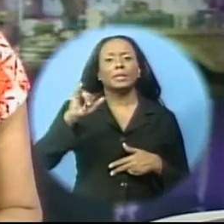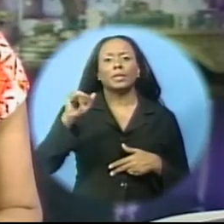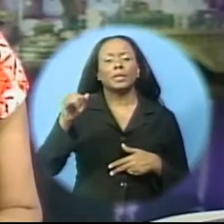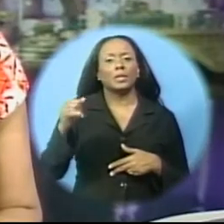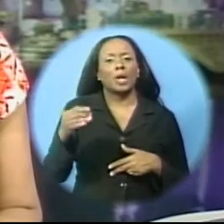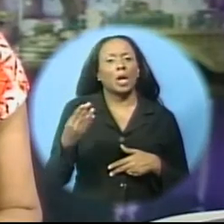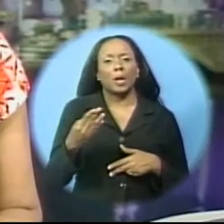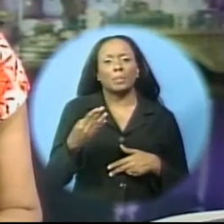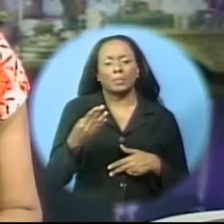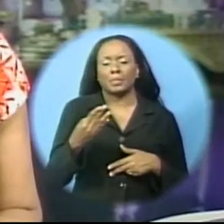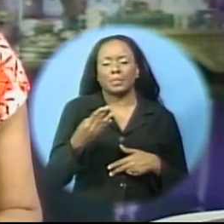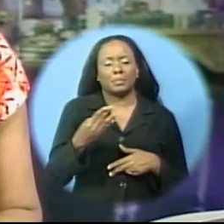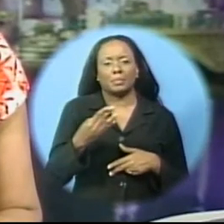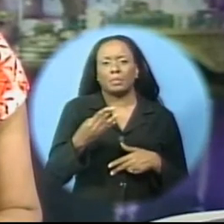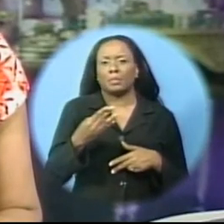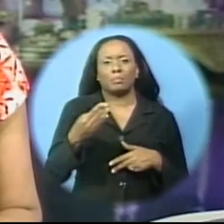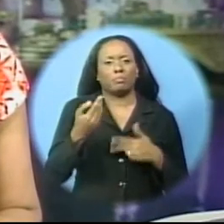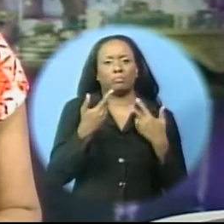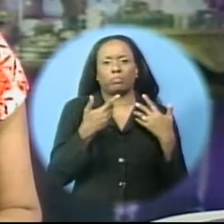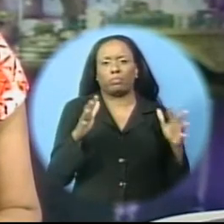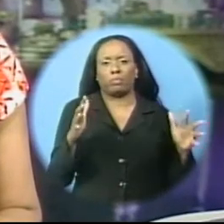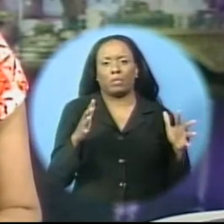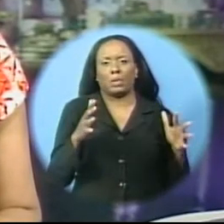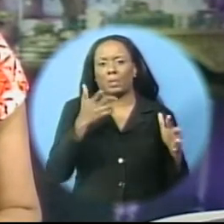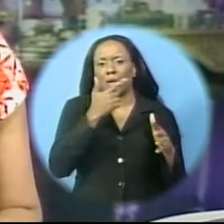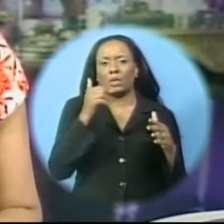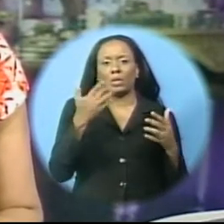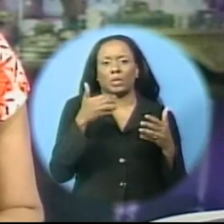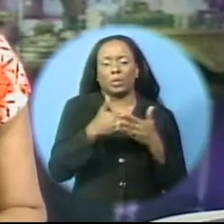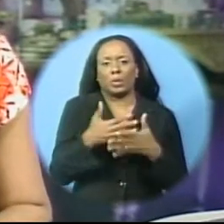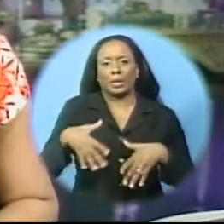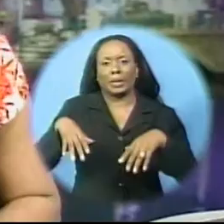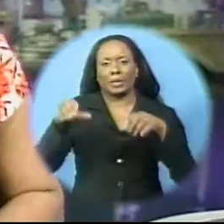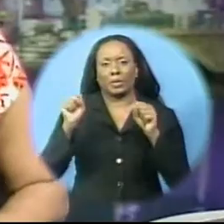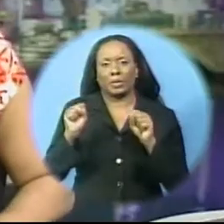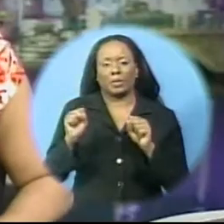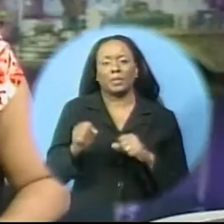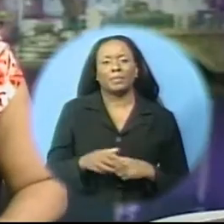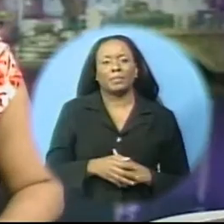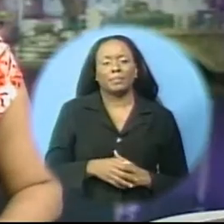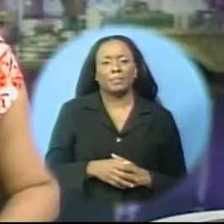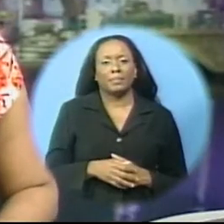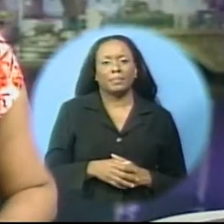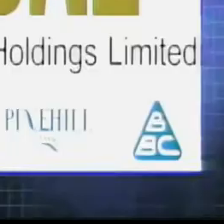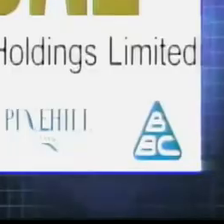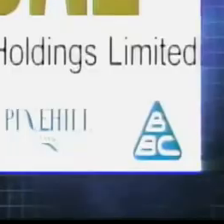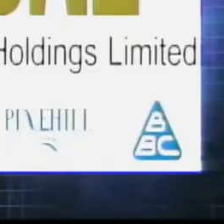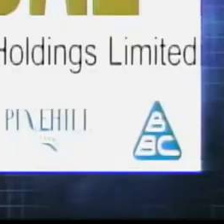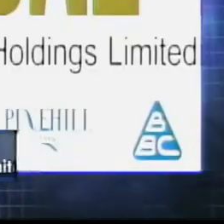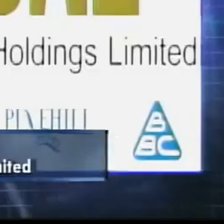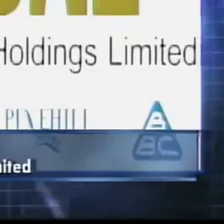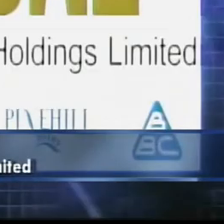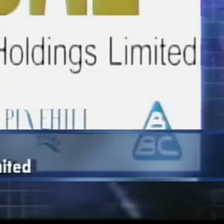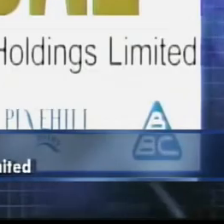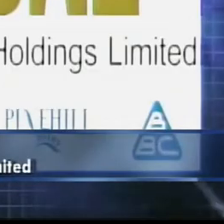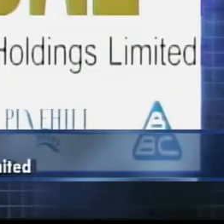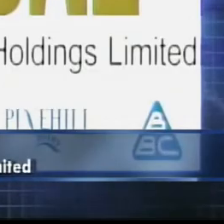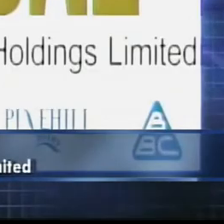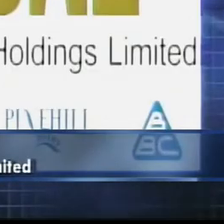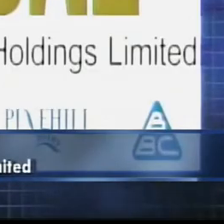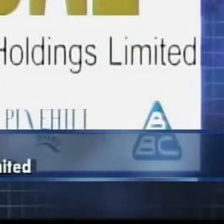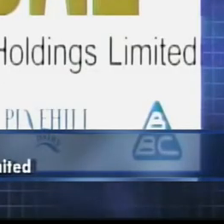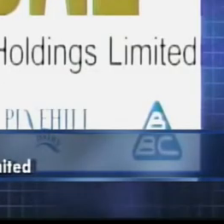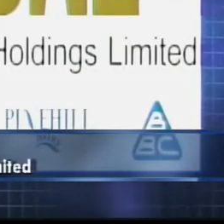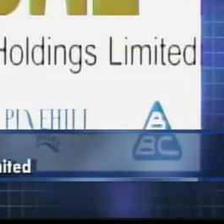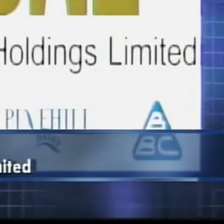the transition process by new owners Brazilian company Ambev. As I stated earlier, we